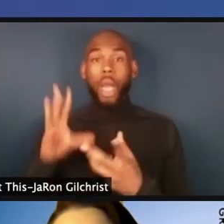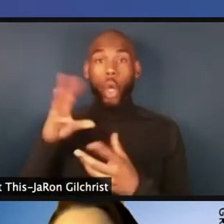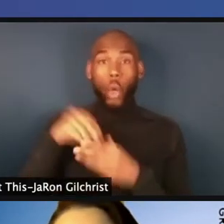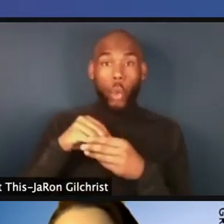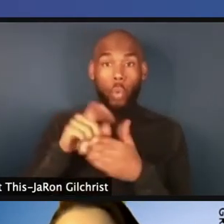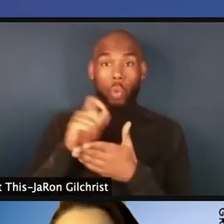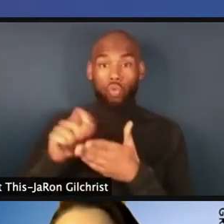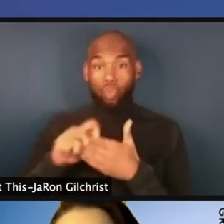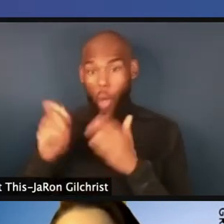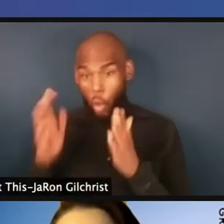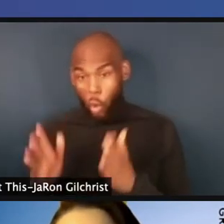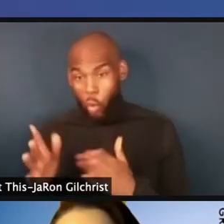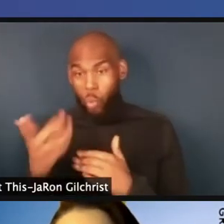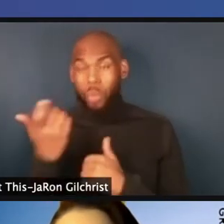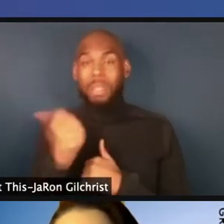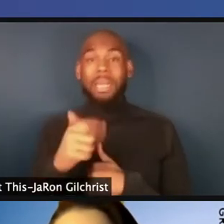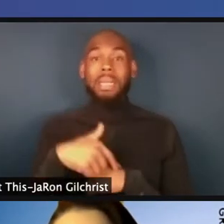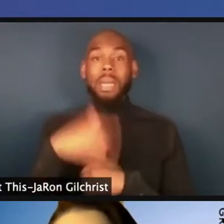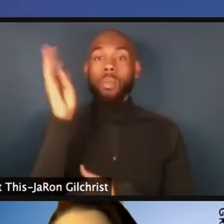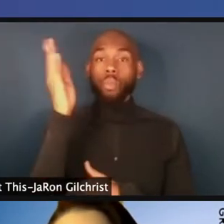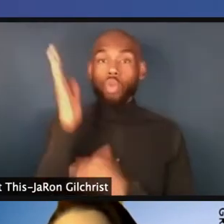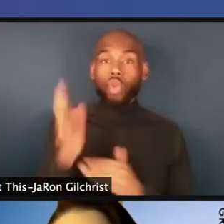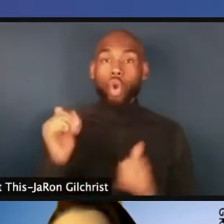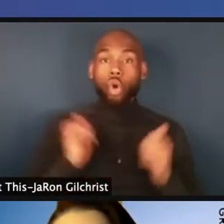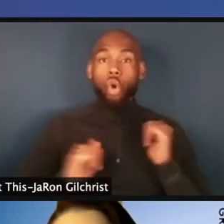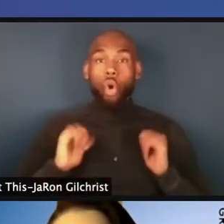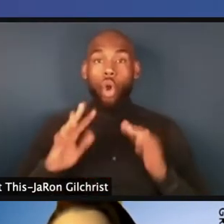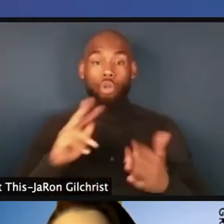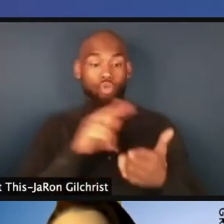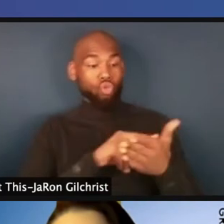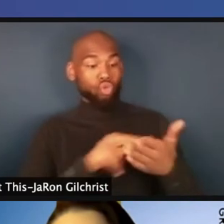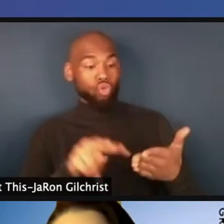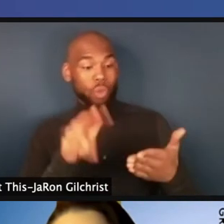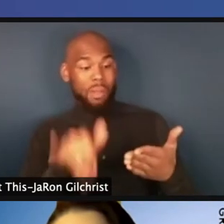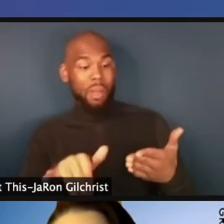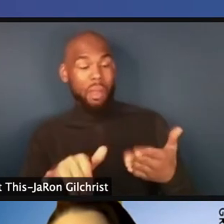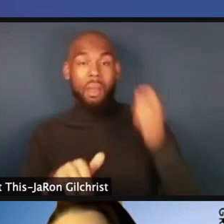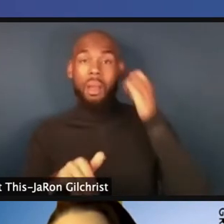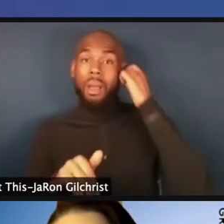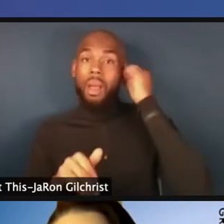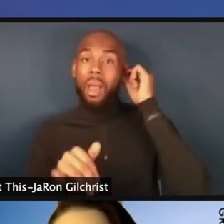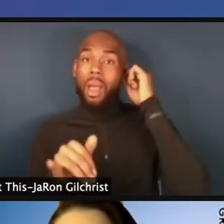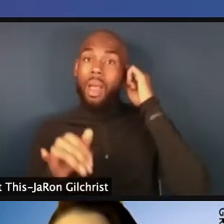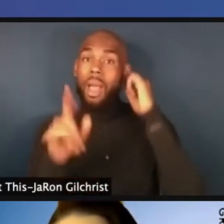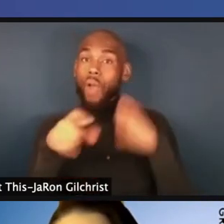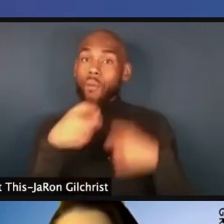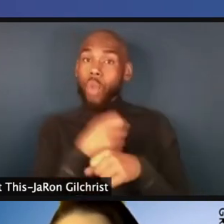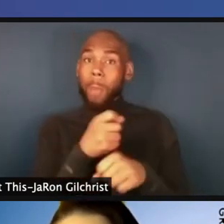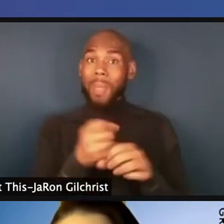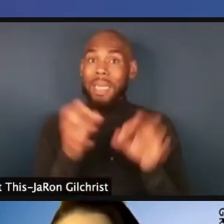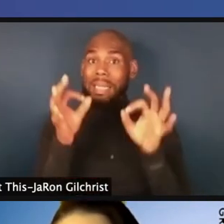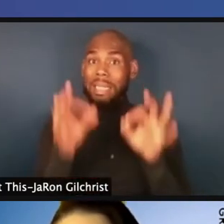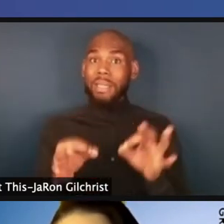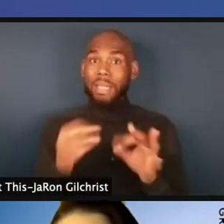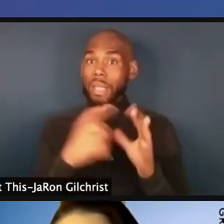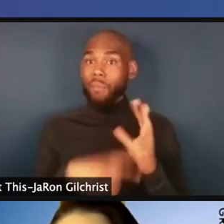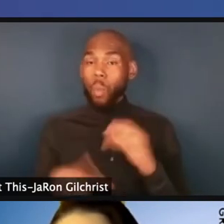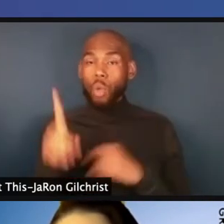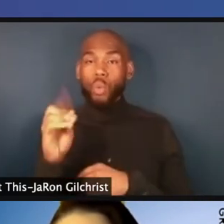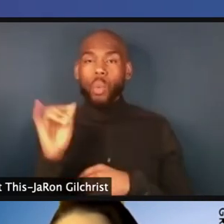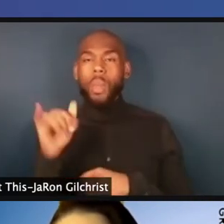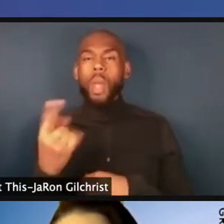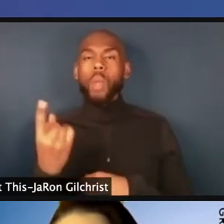time that a presenter or an artist reads that and has to make a decision about what to do, that's one more step that the conversation